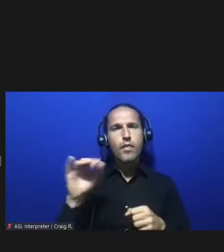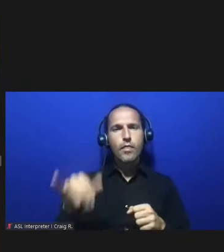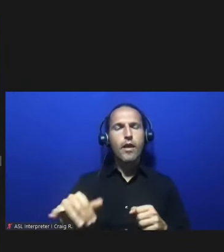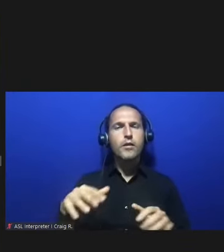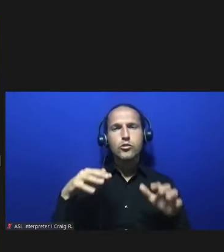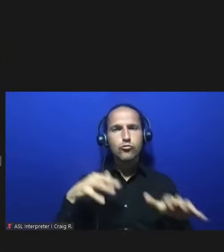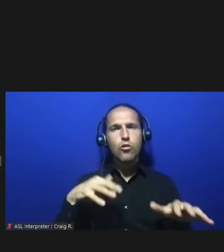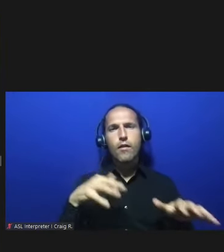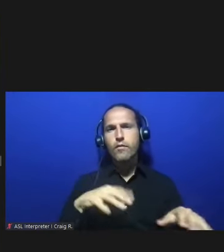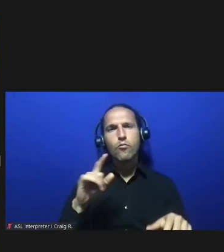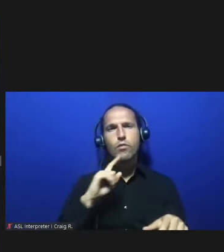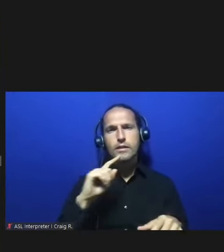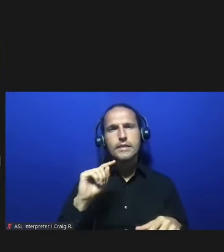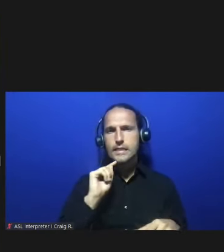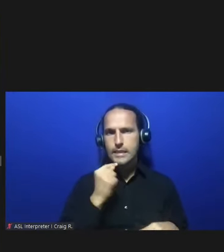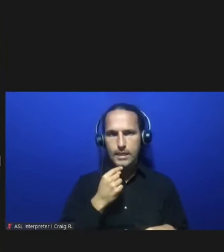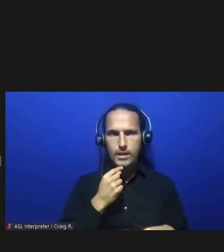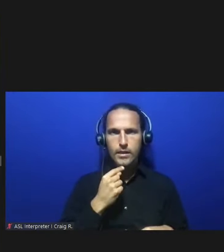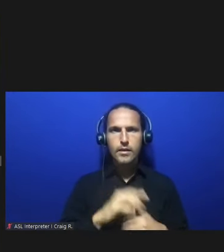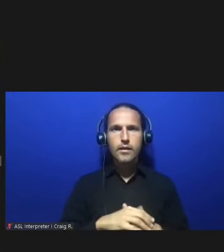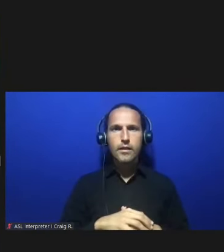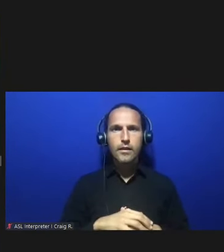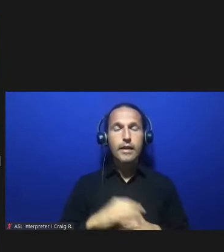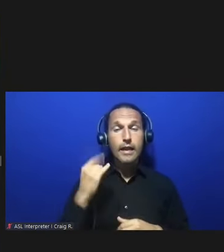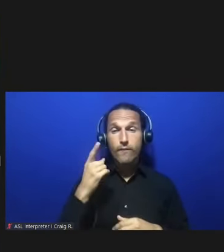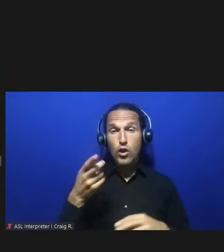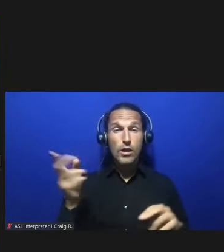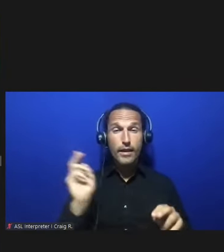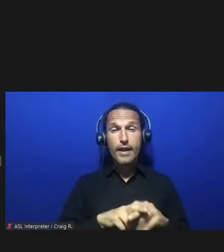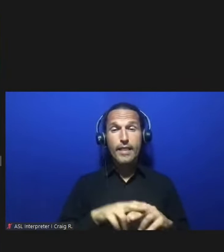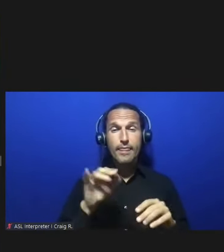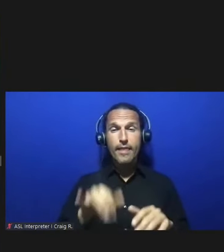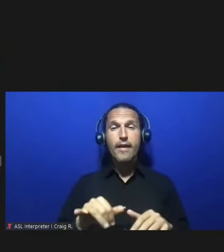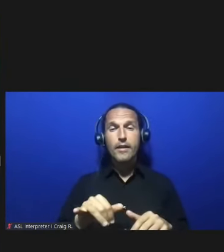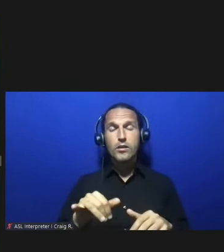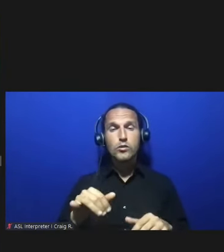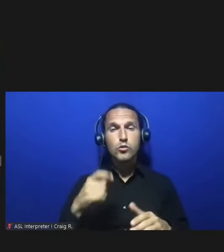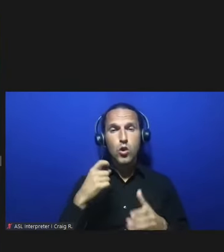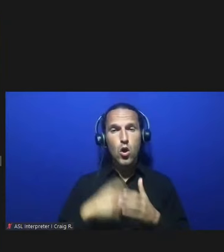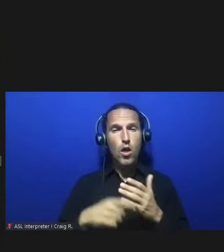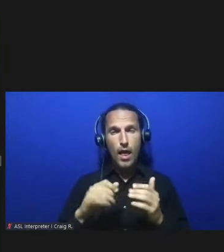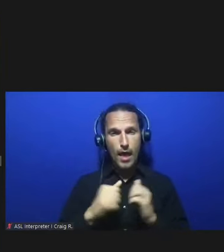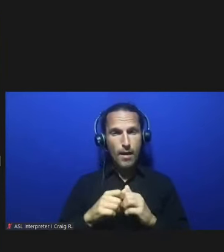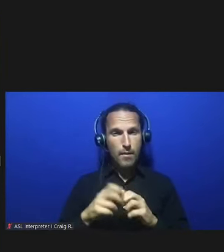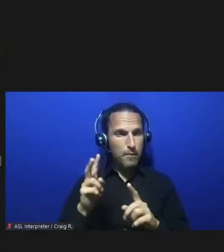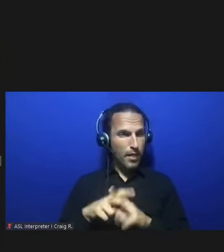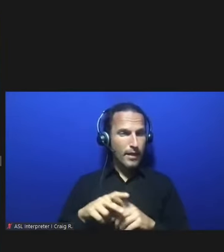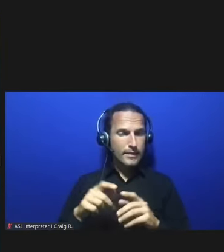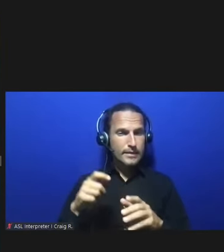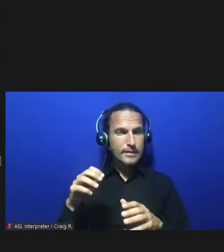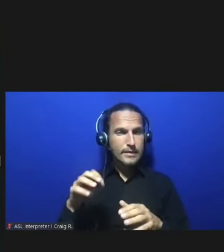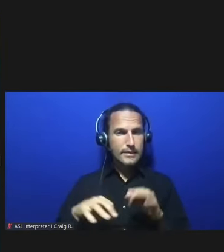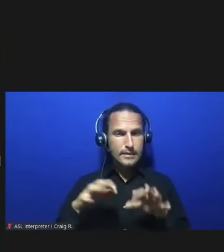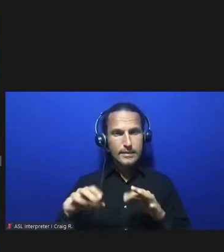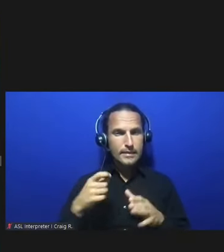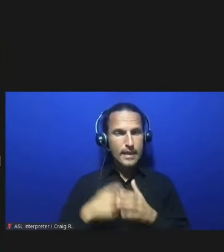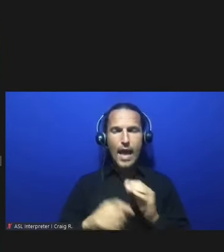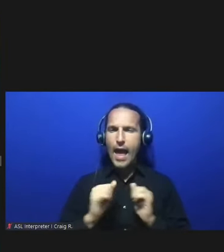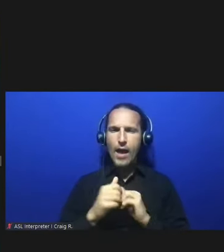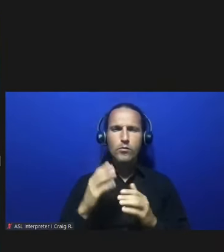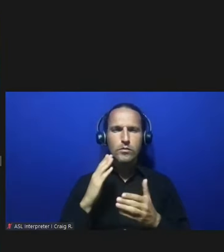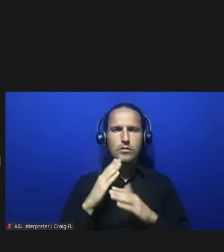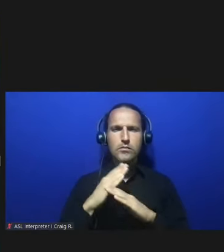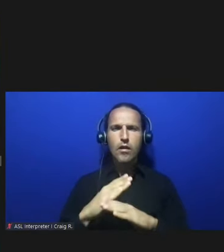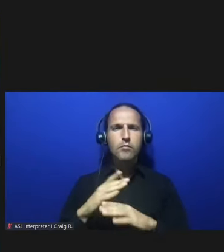always been a problem. So if you increase tolls and apply taxes, how is it going to stop people from traveling